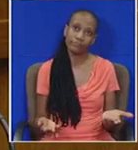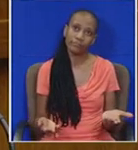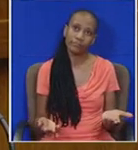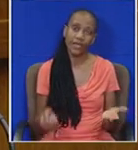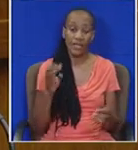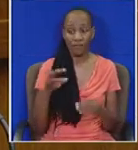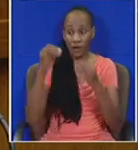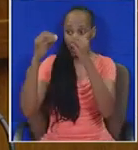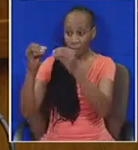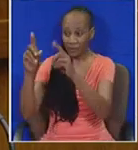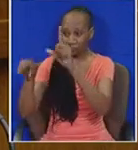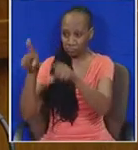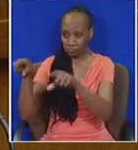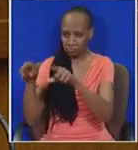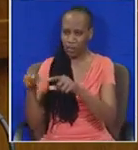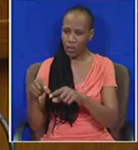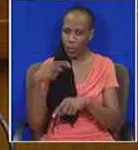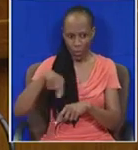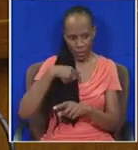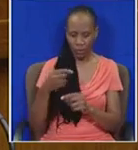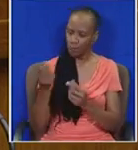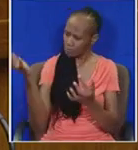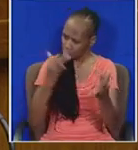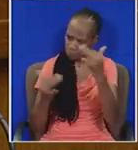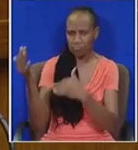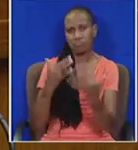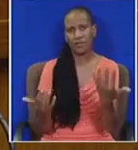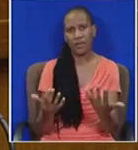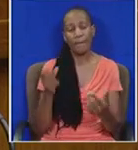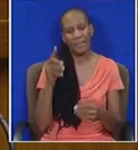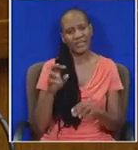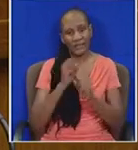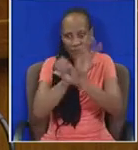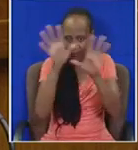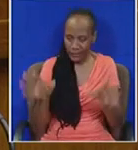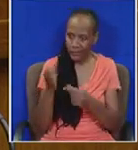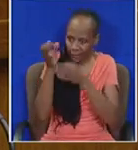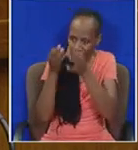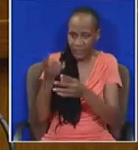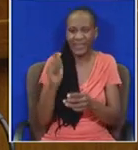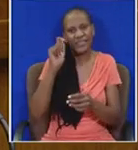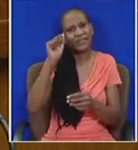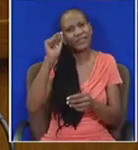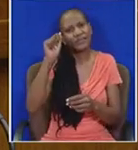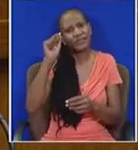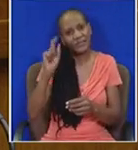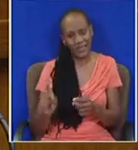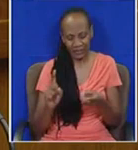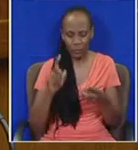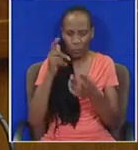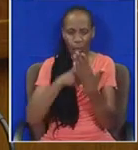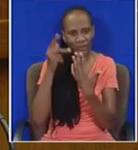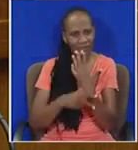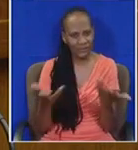to investors, it's critical that issues like tax policies, fiscal policies,